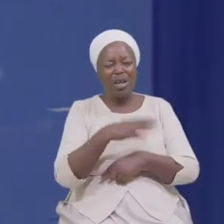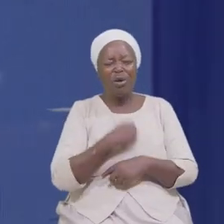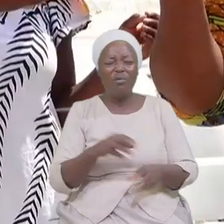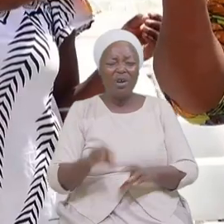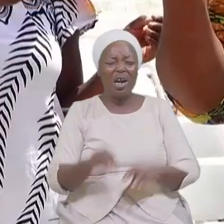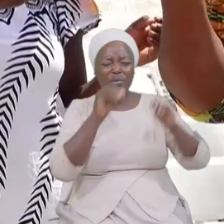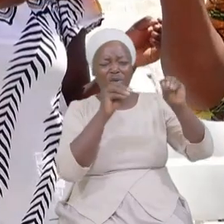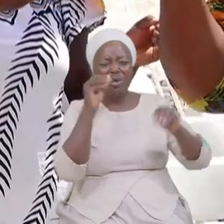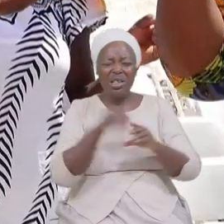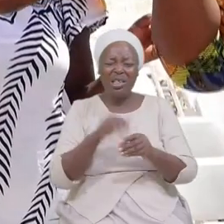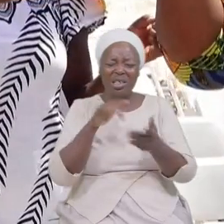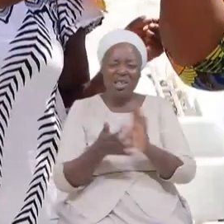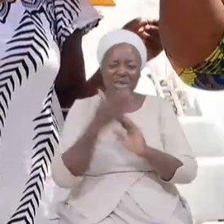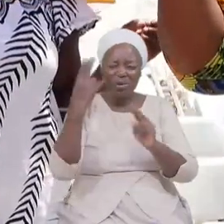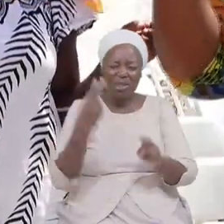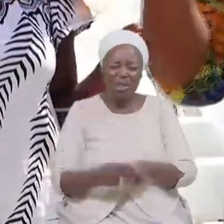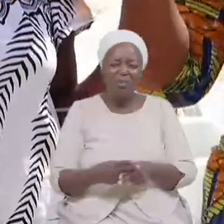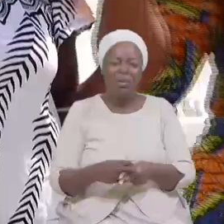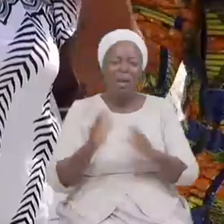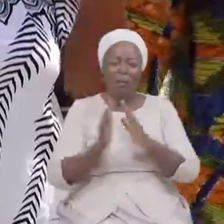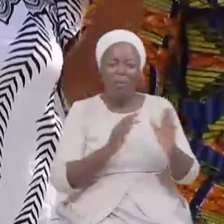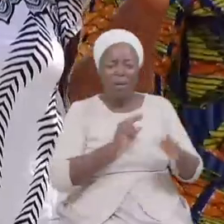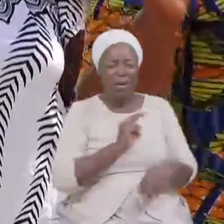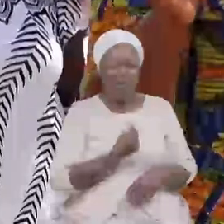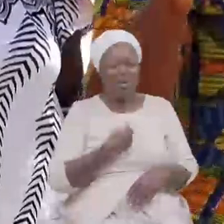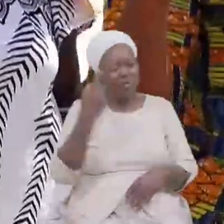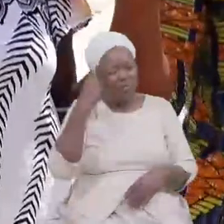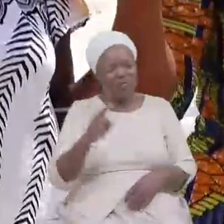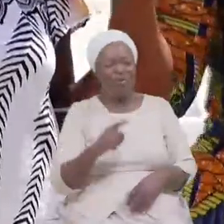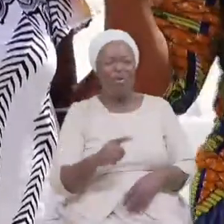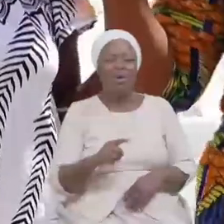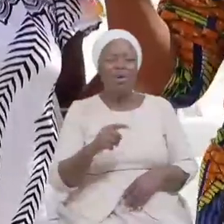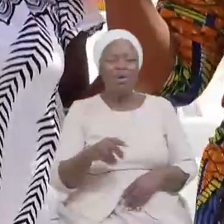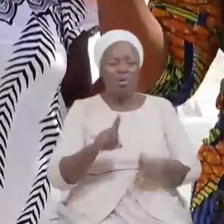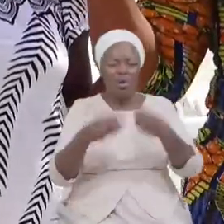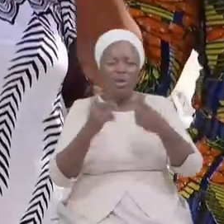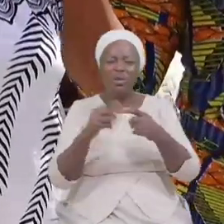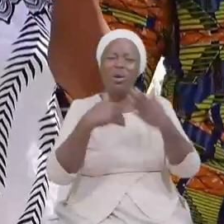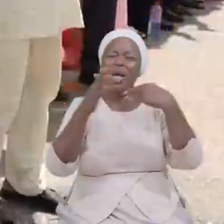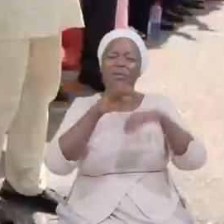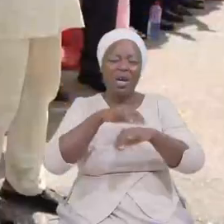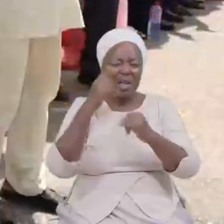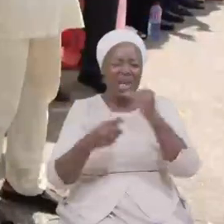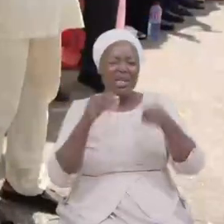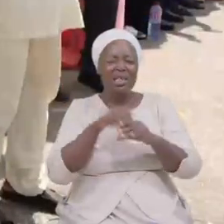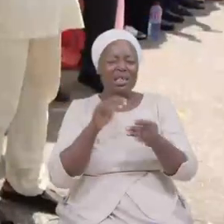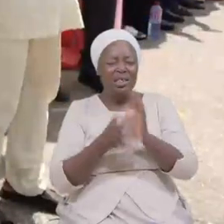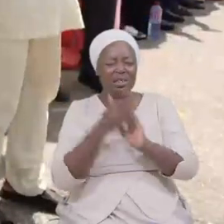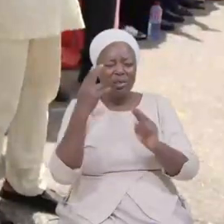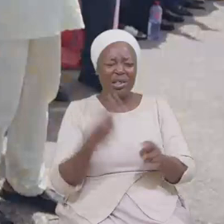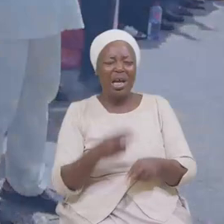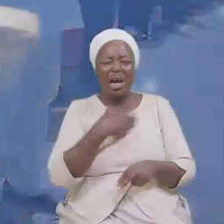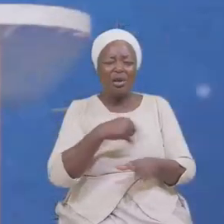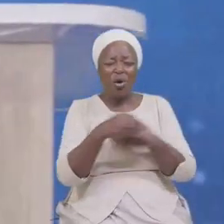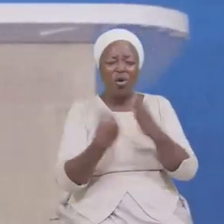in Jesus' name. Prepare us for going to heaven in Jesus' name. And all the